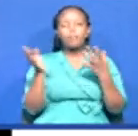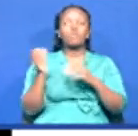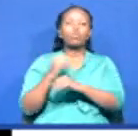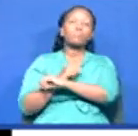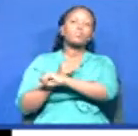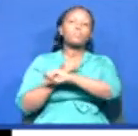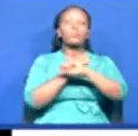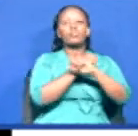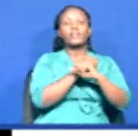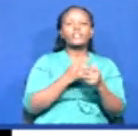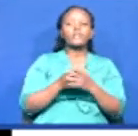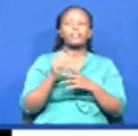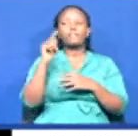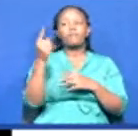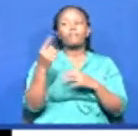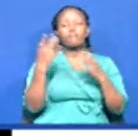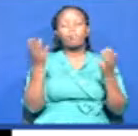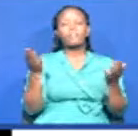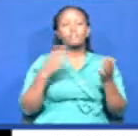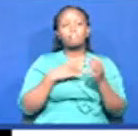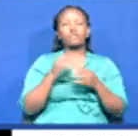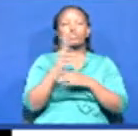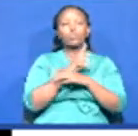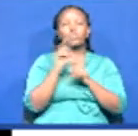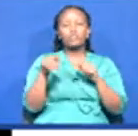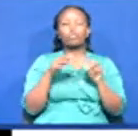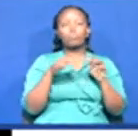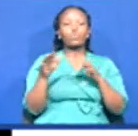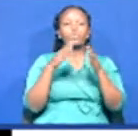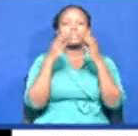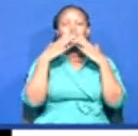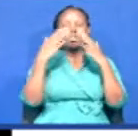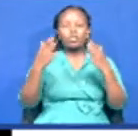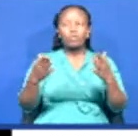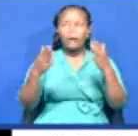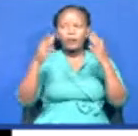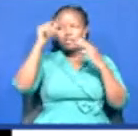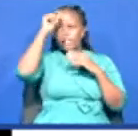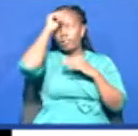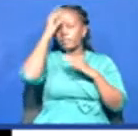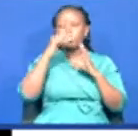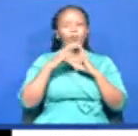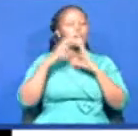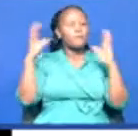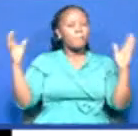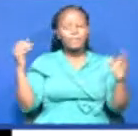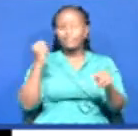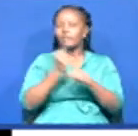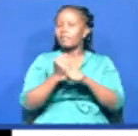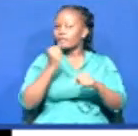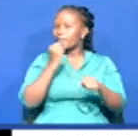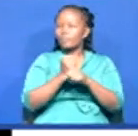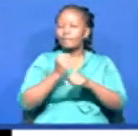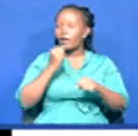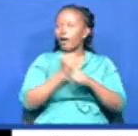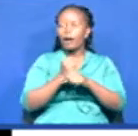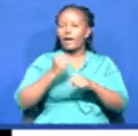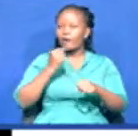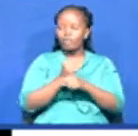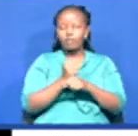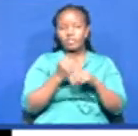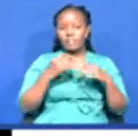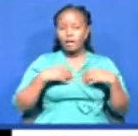First and foremost, I'll take this chance to thank the government for the big efforts that they are doing so that we are able